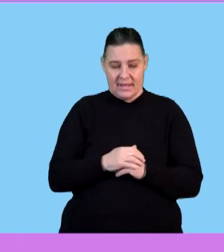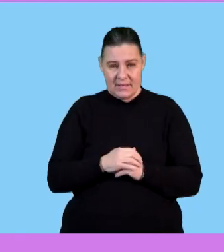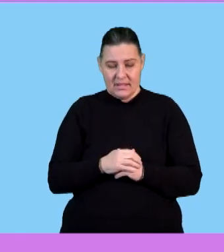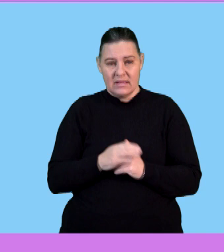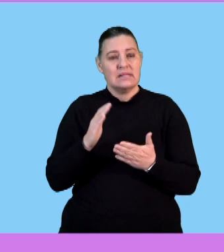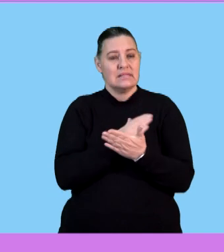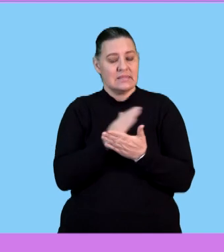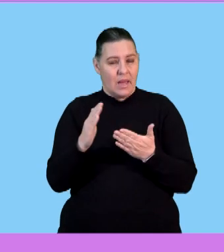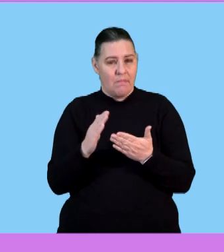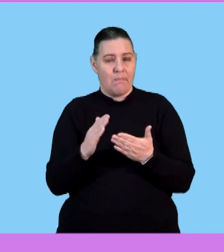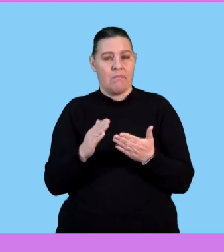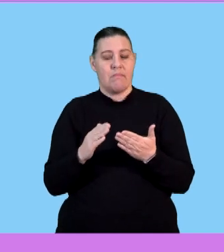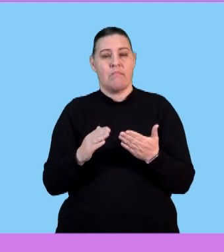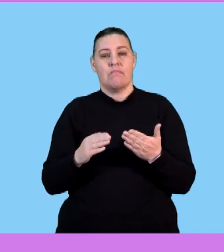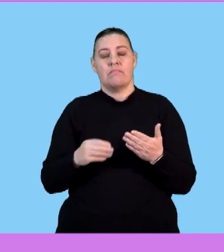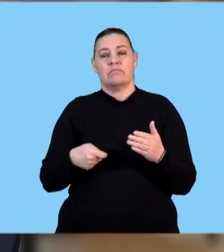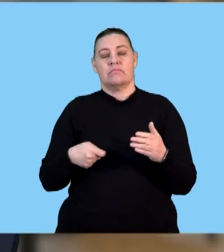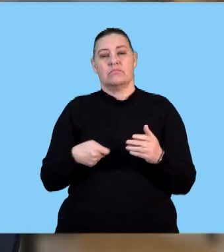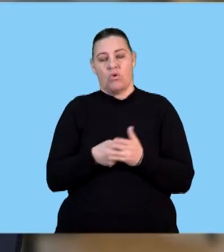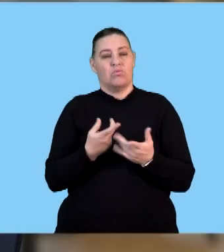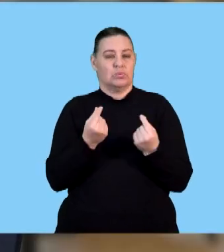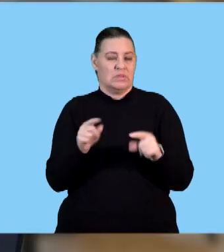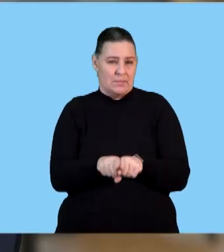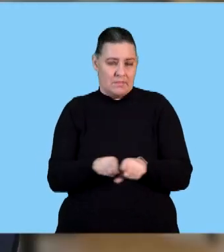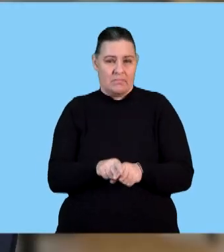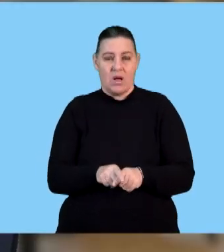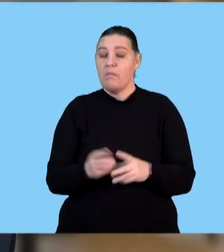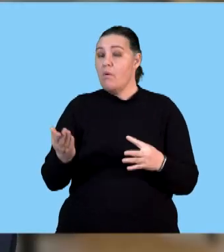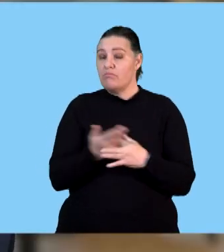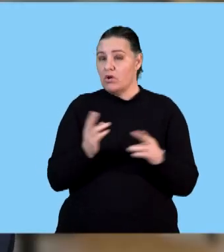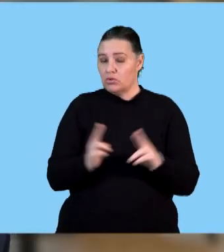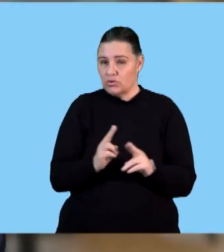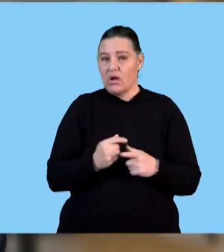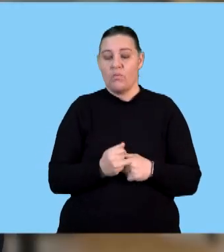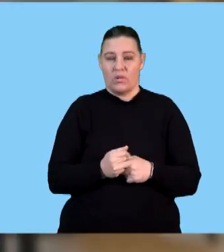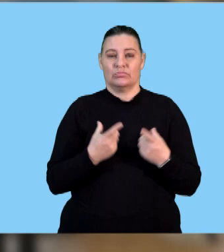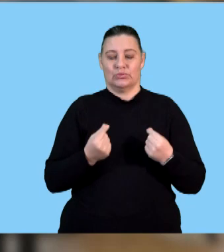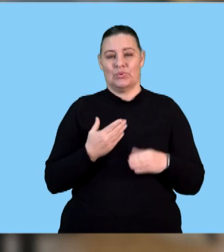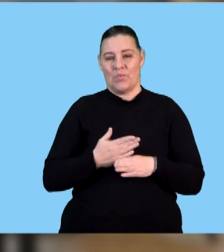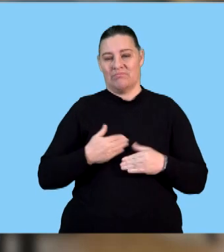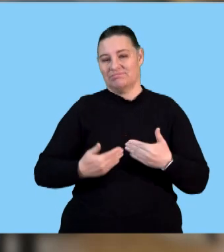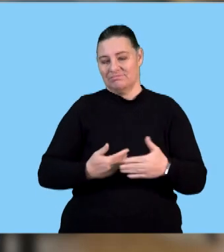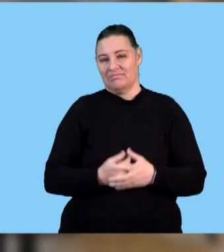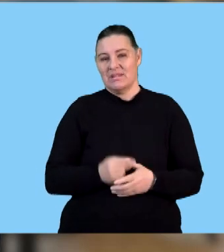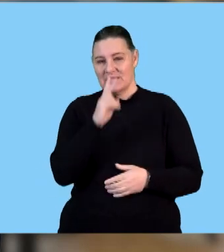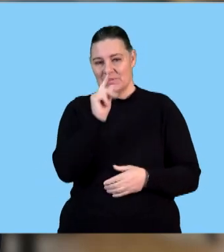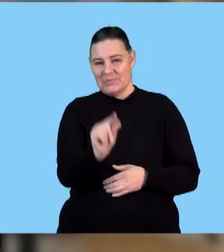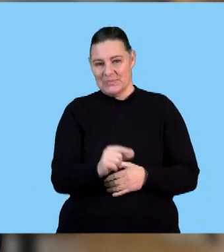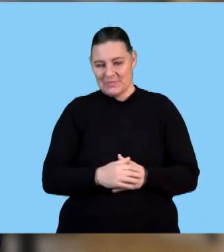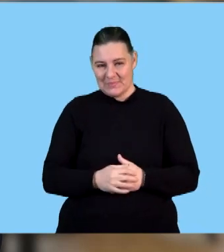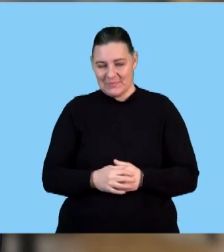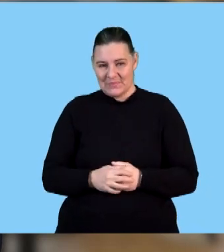know there's certain stores that do that as well now. Let's take a short break. When we get back, we'll get stuck into the work. See you soon.